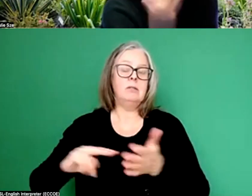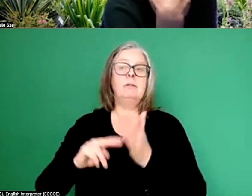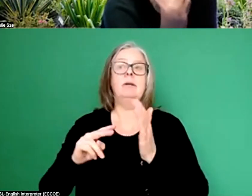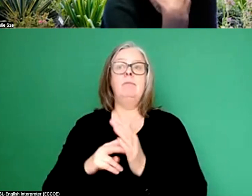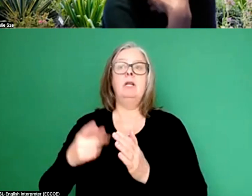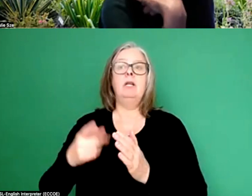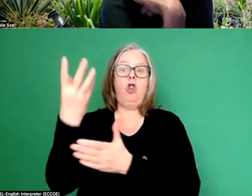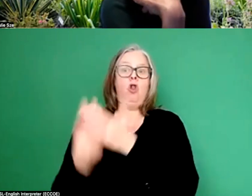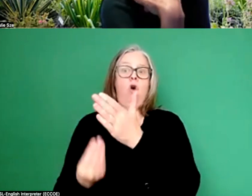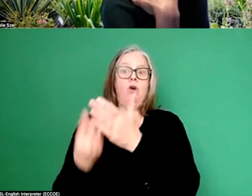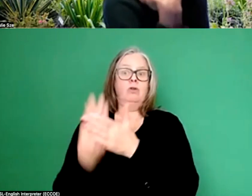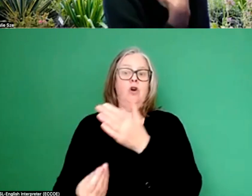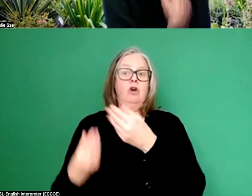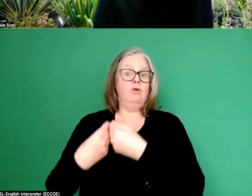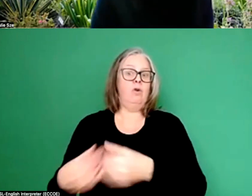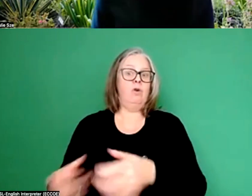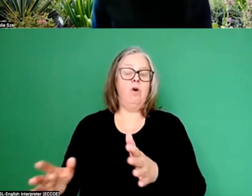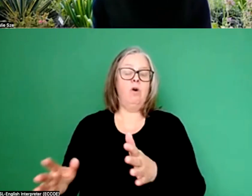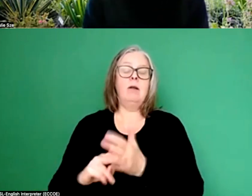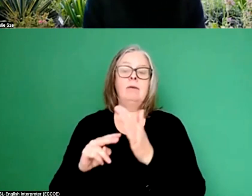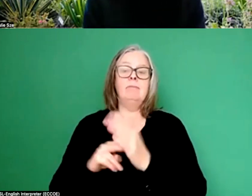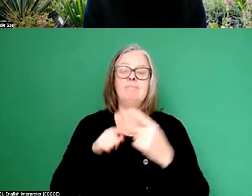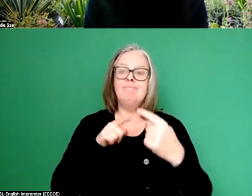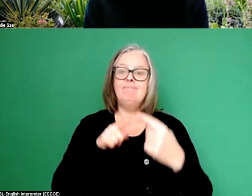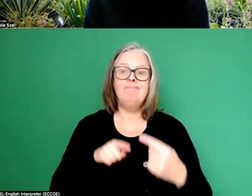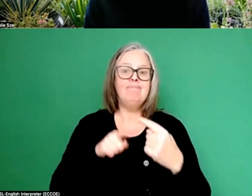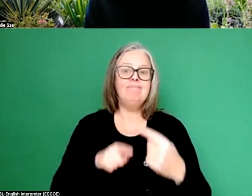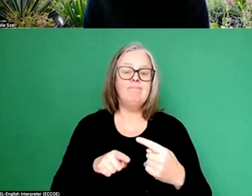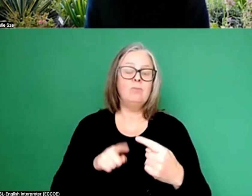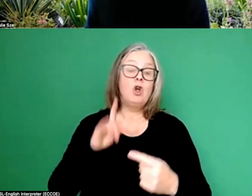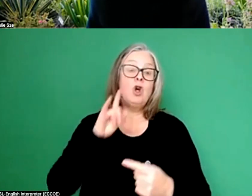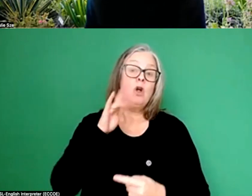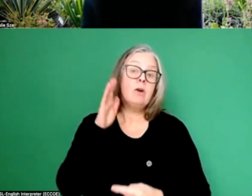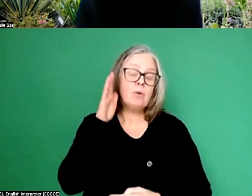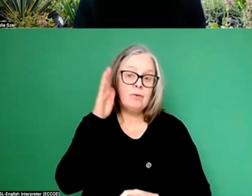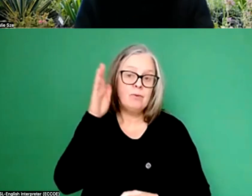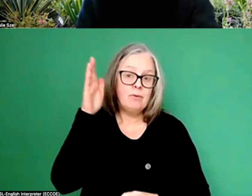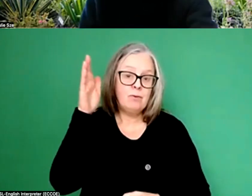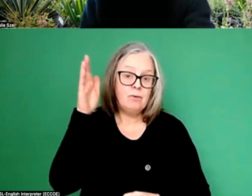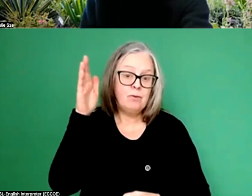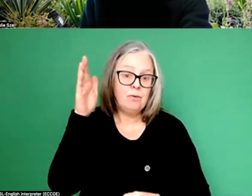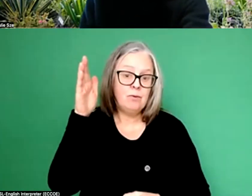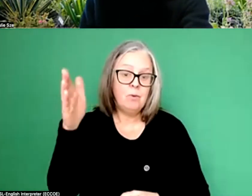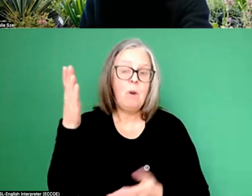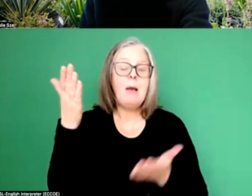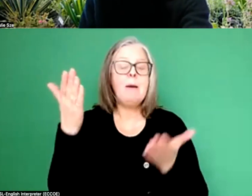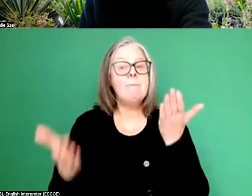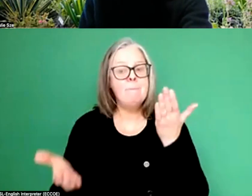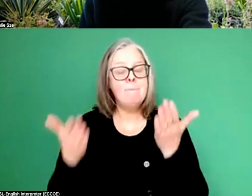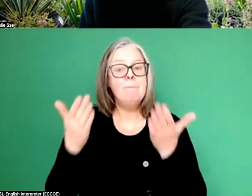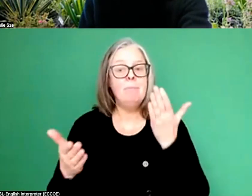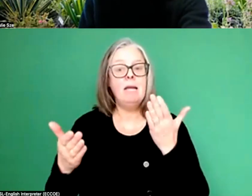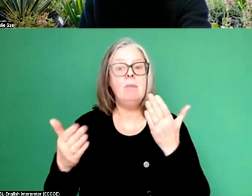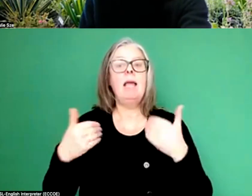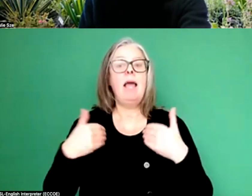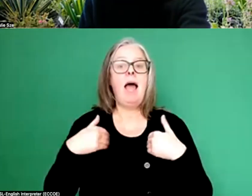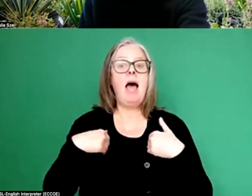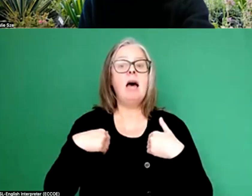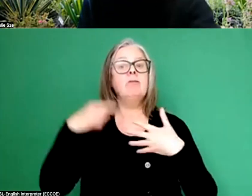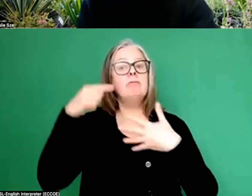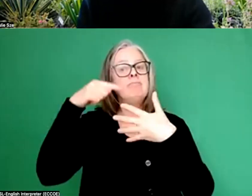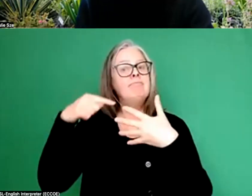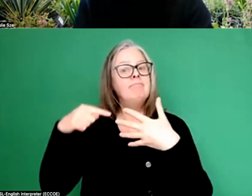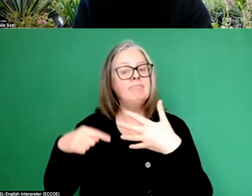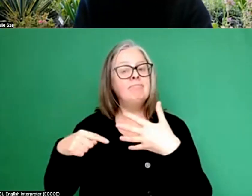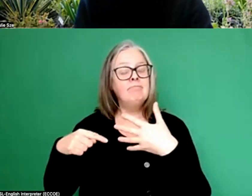acknowledge that whatever kind of a future we move into, while there may be dimensions or axes on which